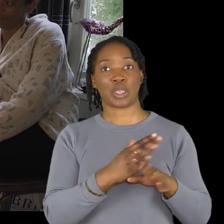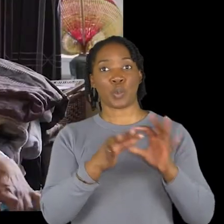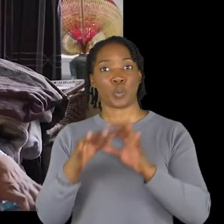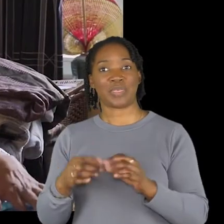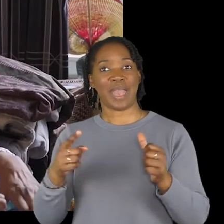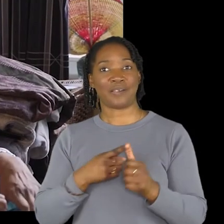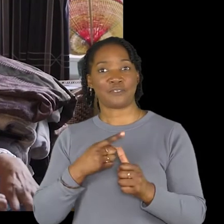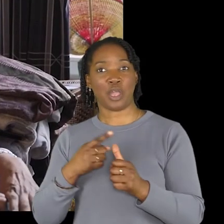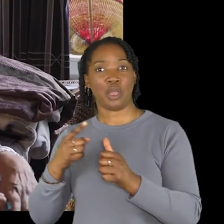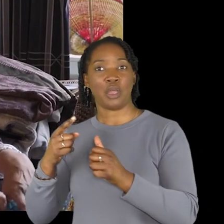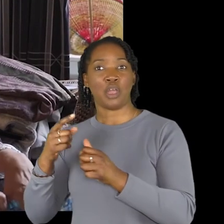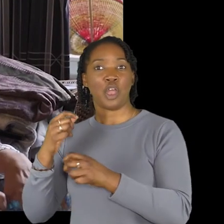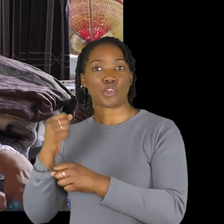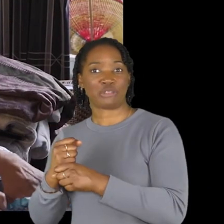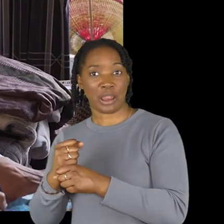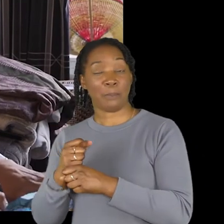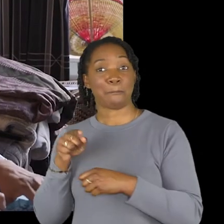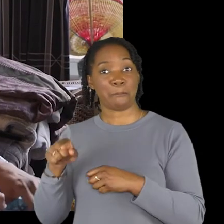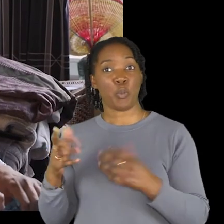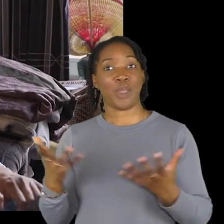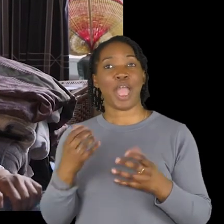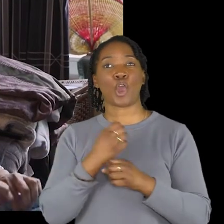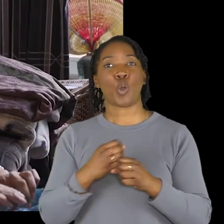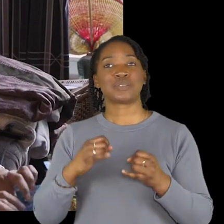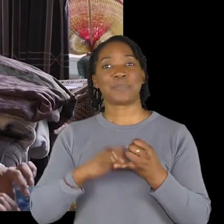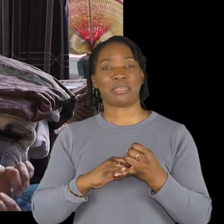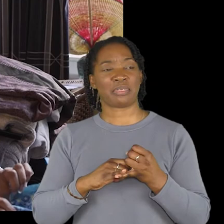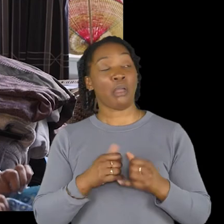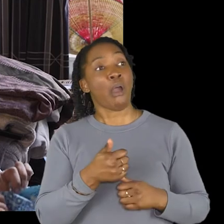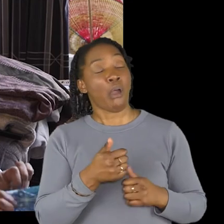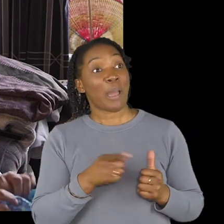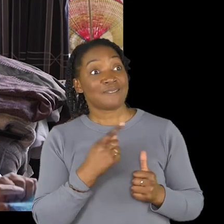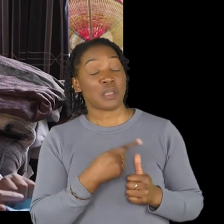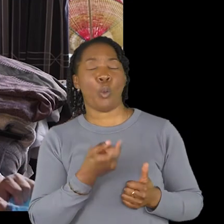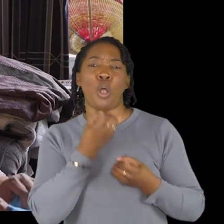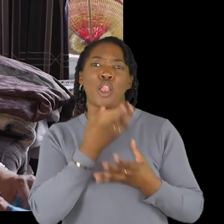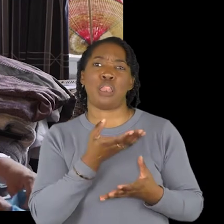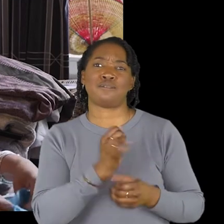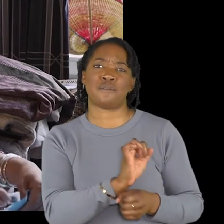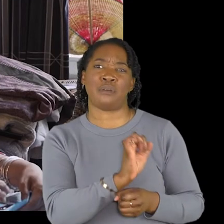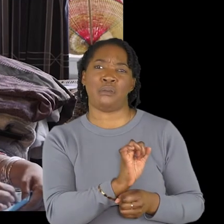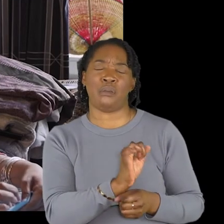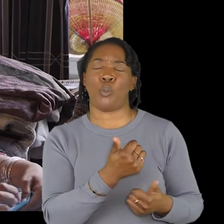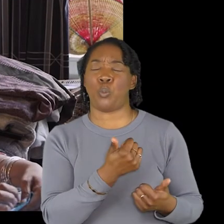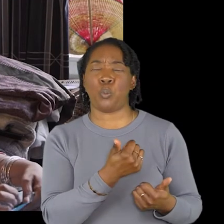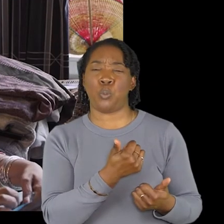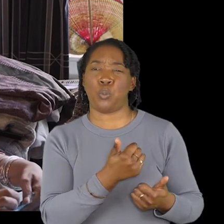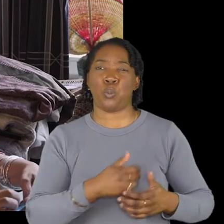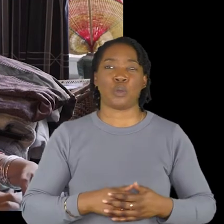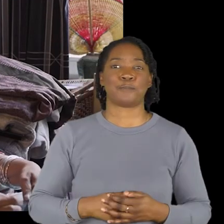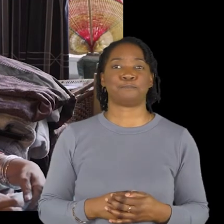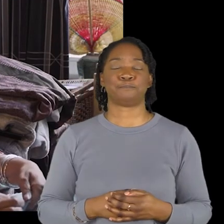with Althea Greenham at Goldsmiths. And I said, oh, Althea, love her.